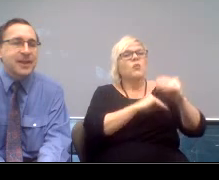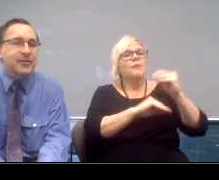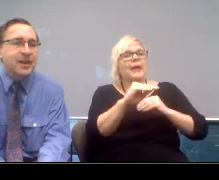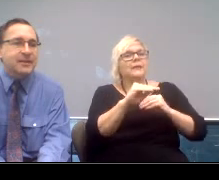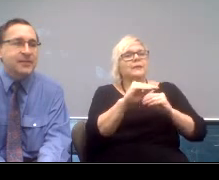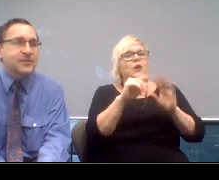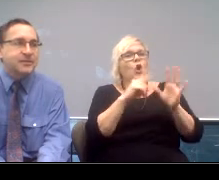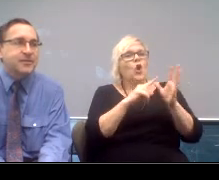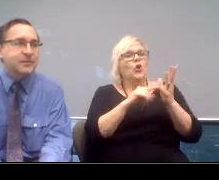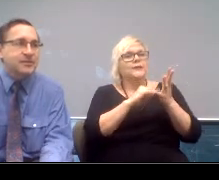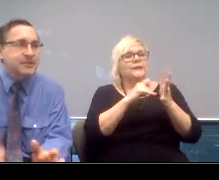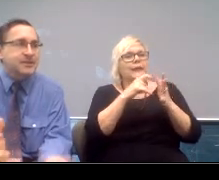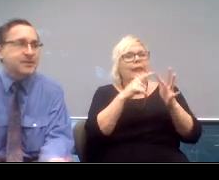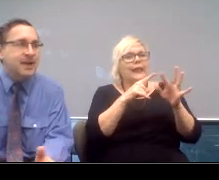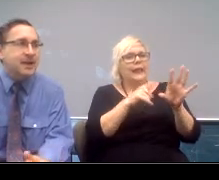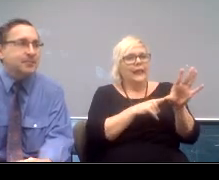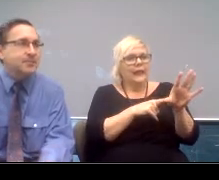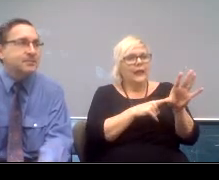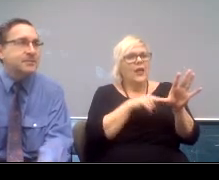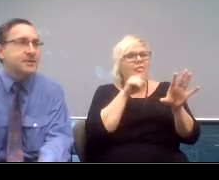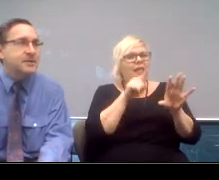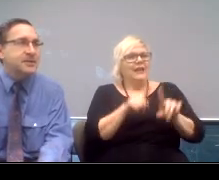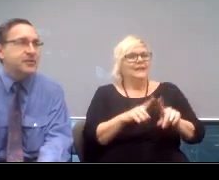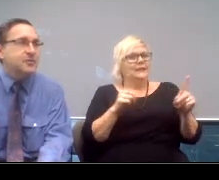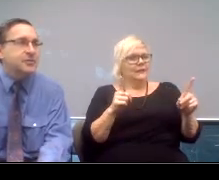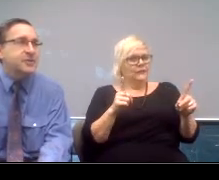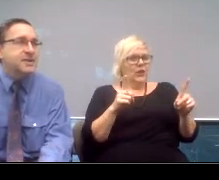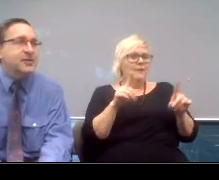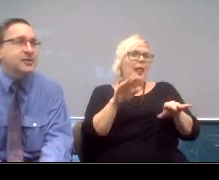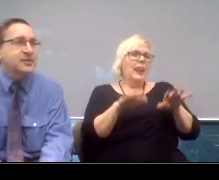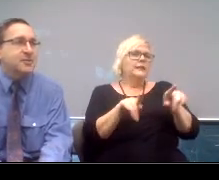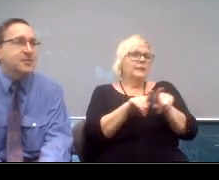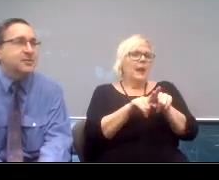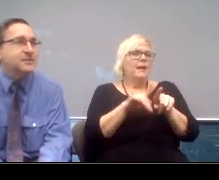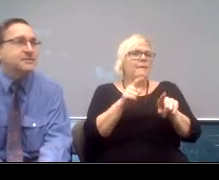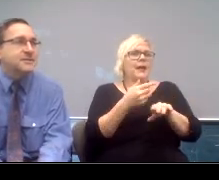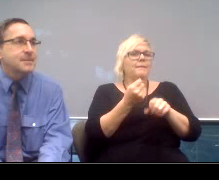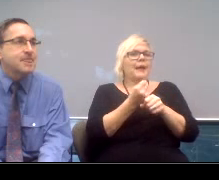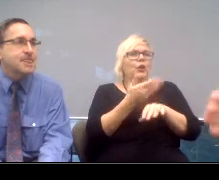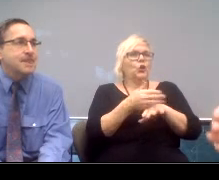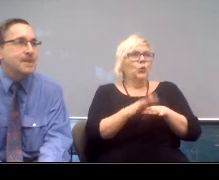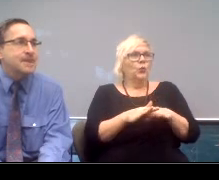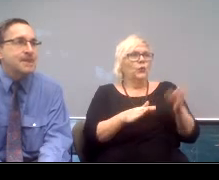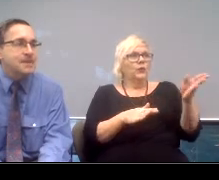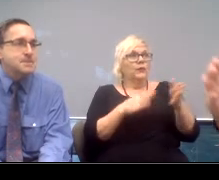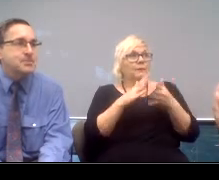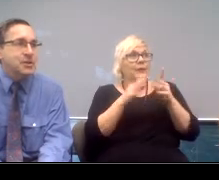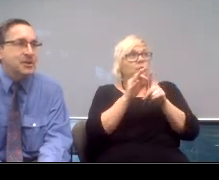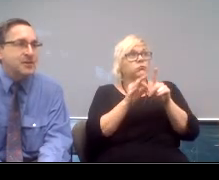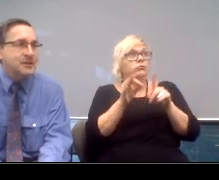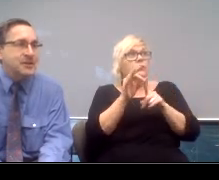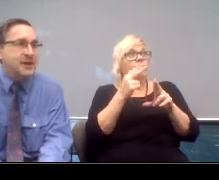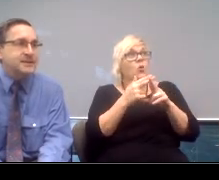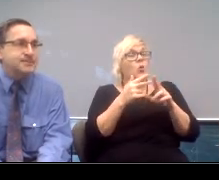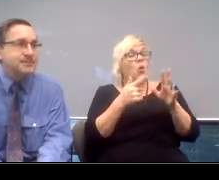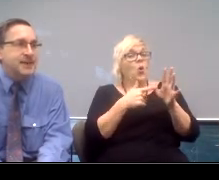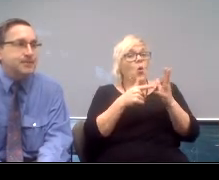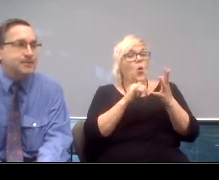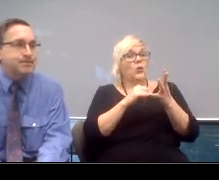So that's a different form of digital authorisation to the Commonwealth. So it's an advance on